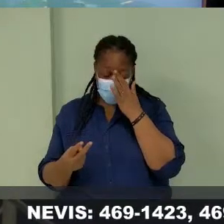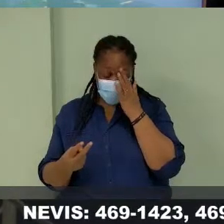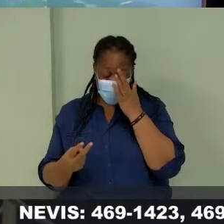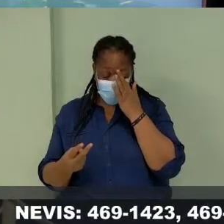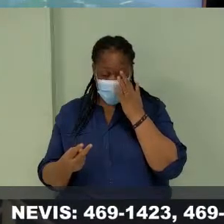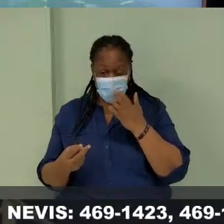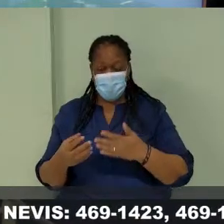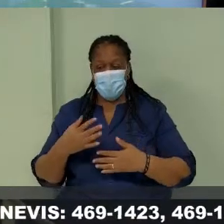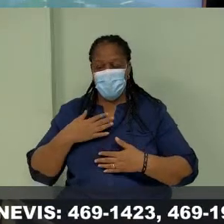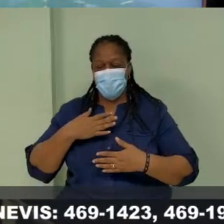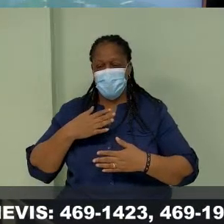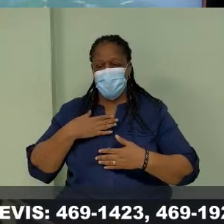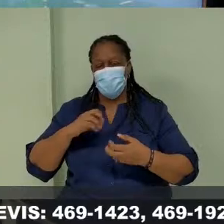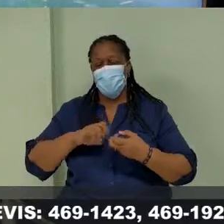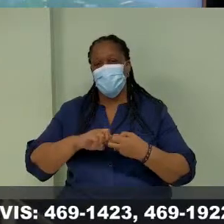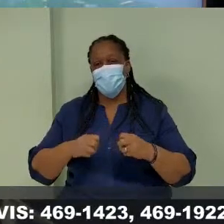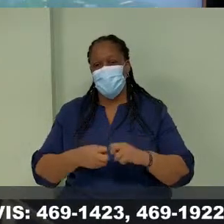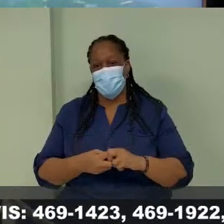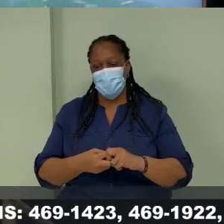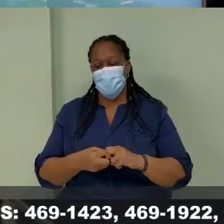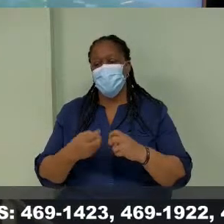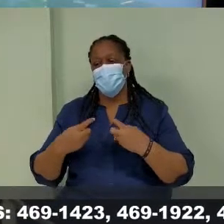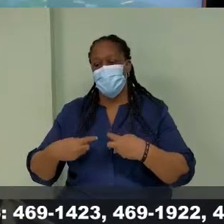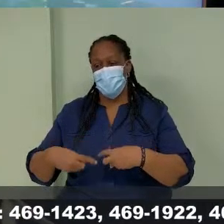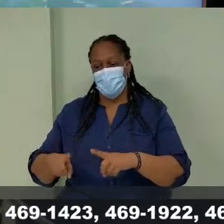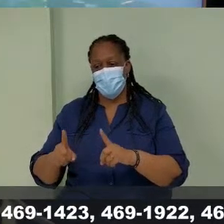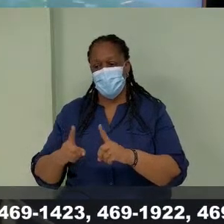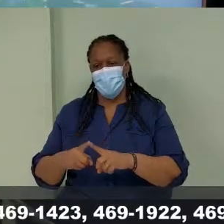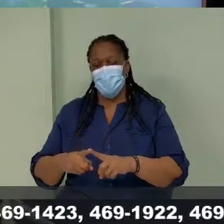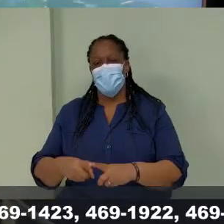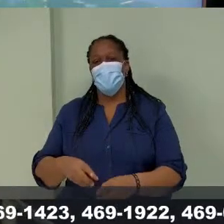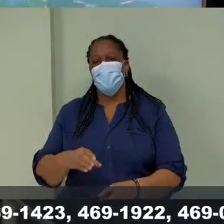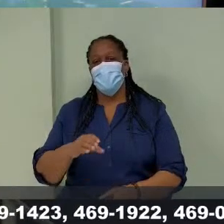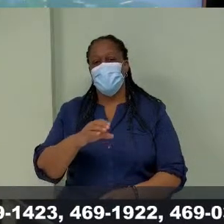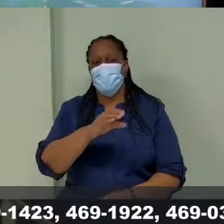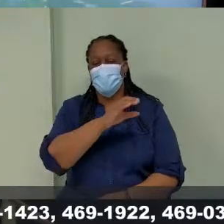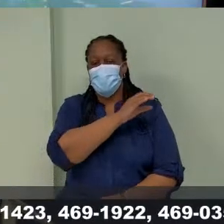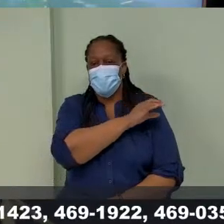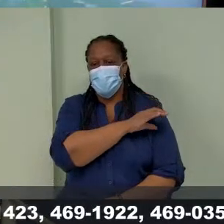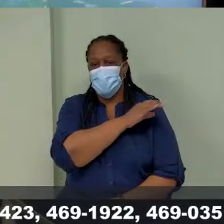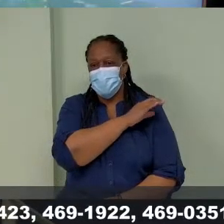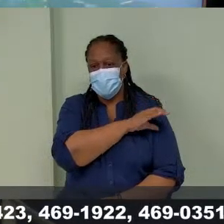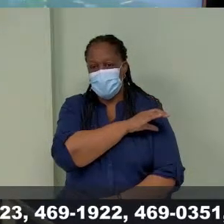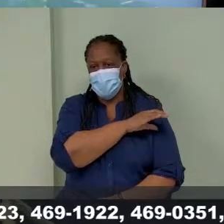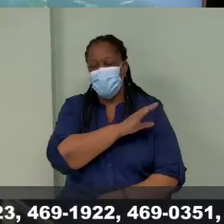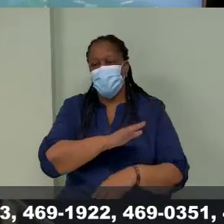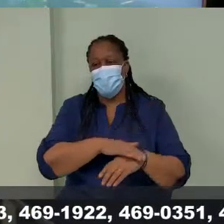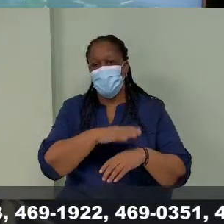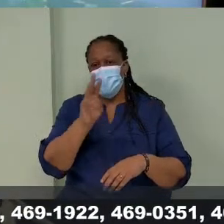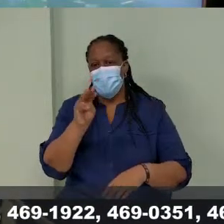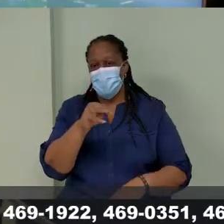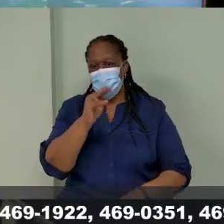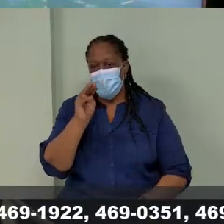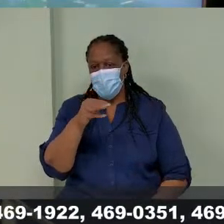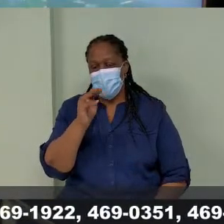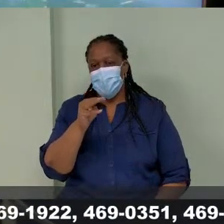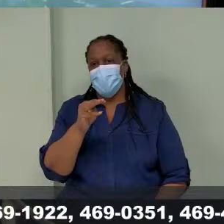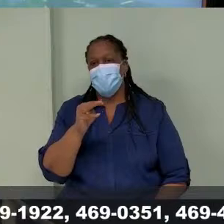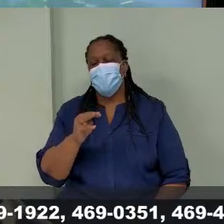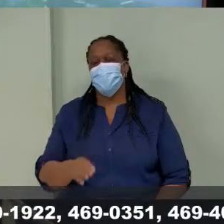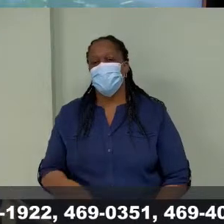respiratory signs and symptoms, which led them to seek care at a community respiratory clinic on Monday, October the